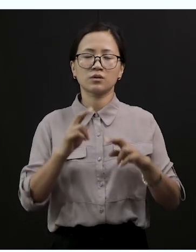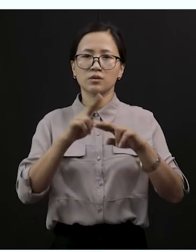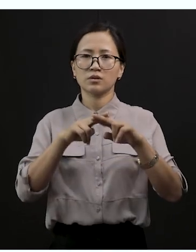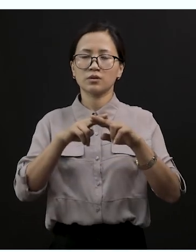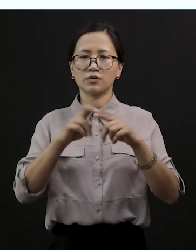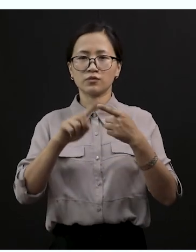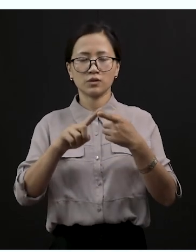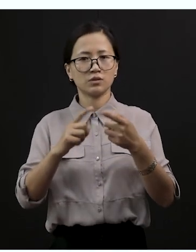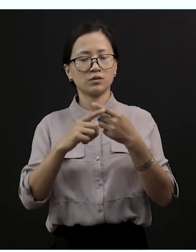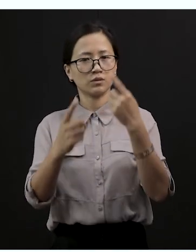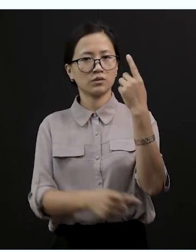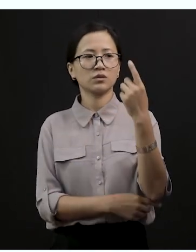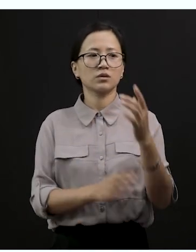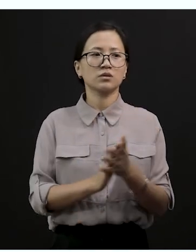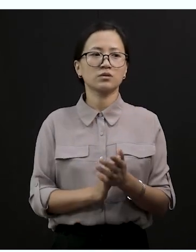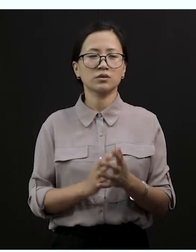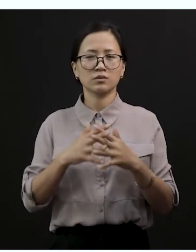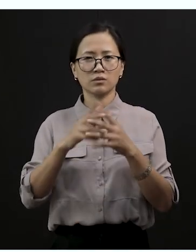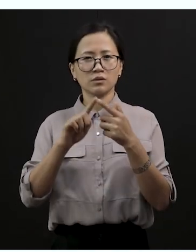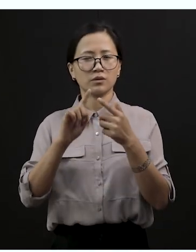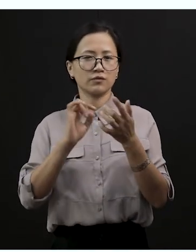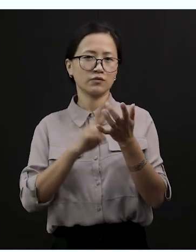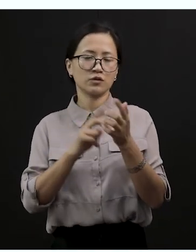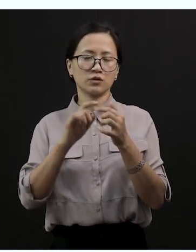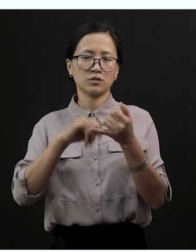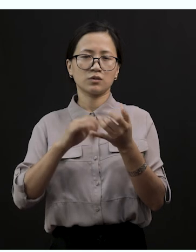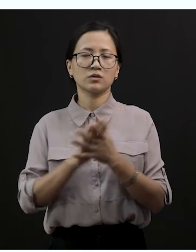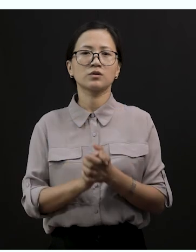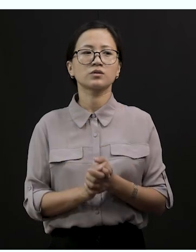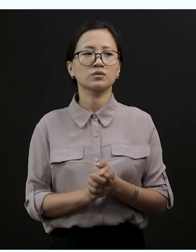with FE like wife, knife, life. We just add